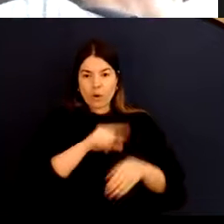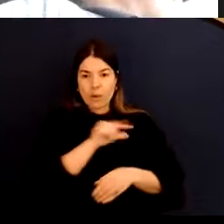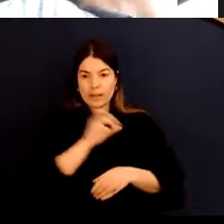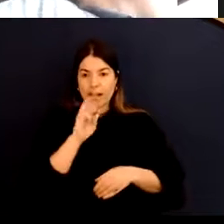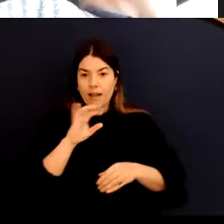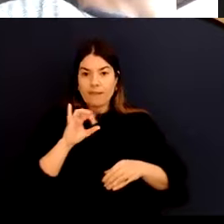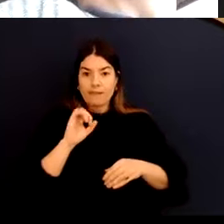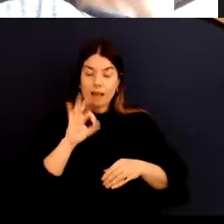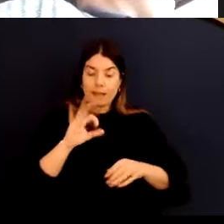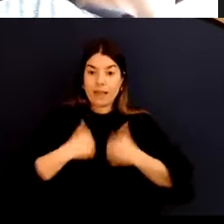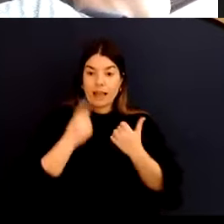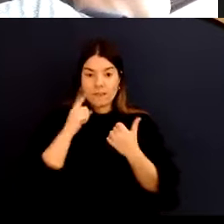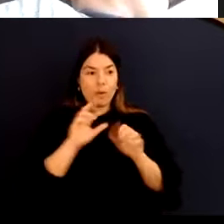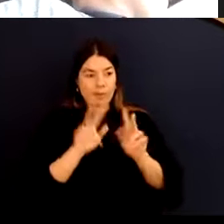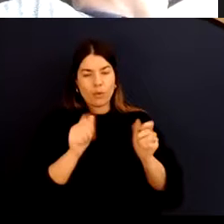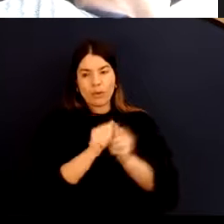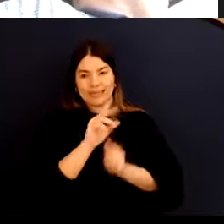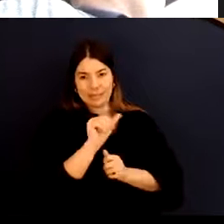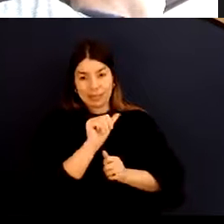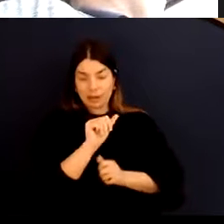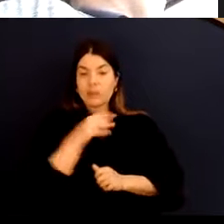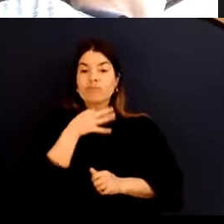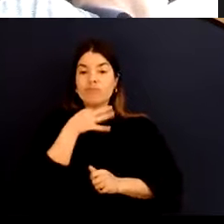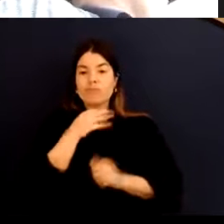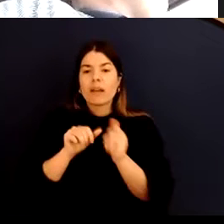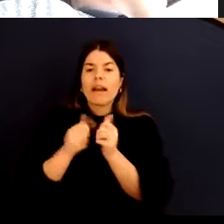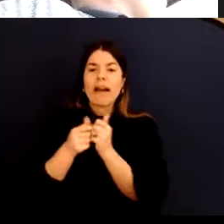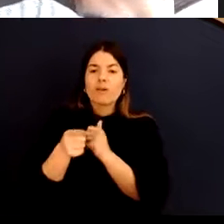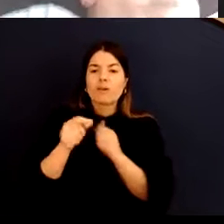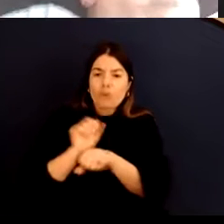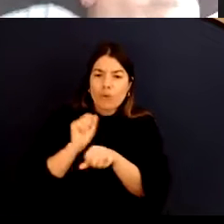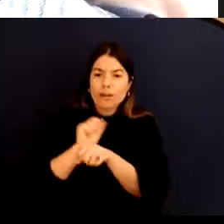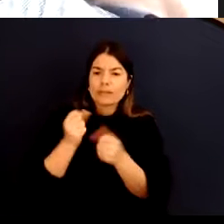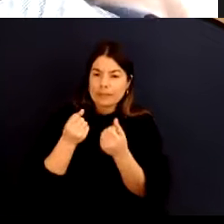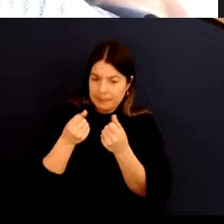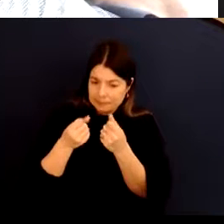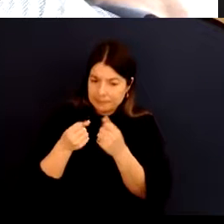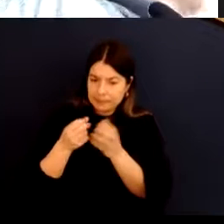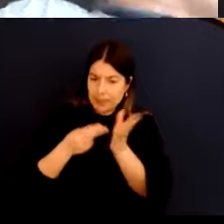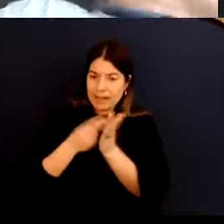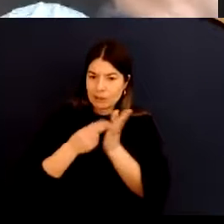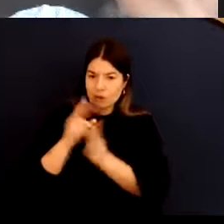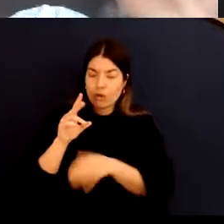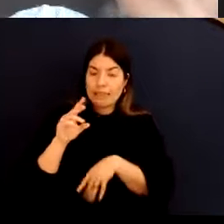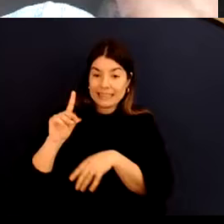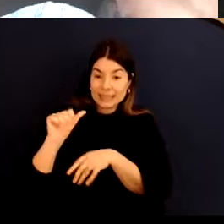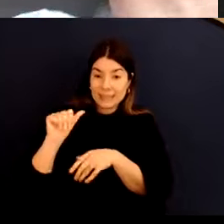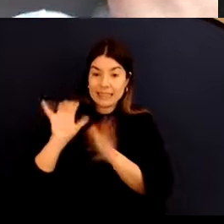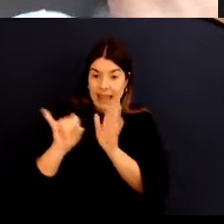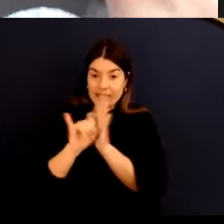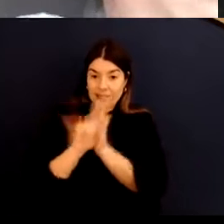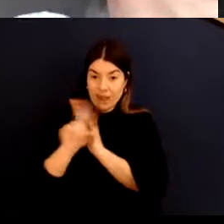with a disability. How would you work to ensure a disability identifier question is added to all city